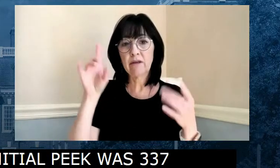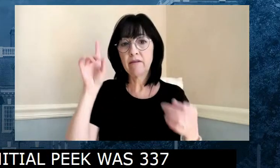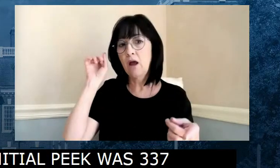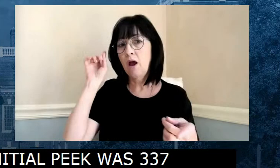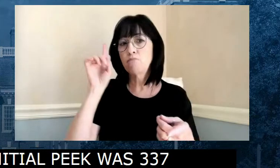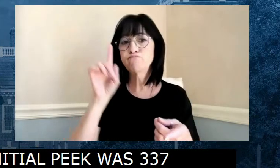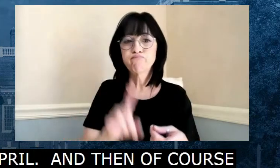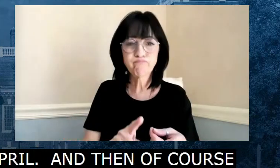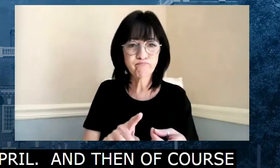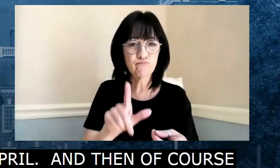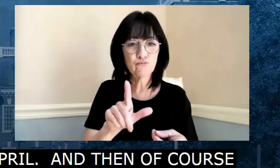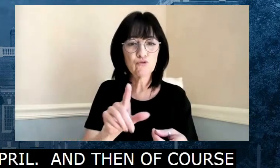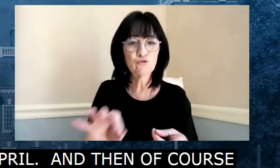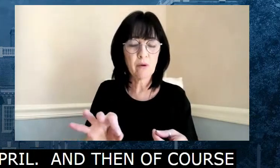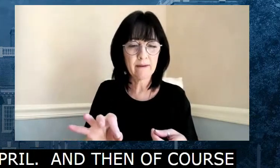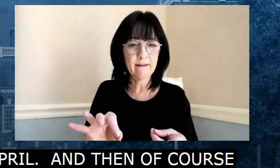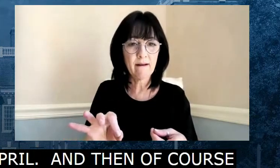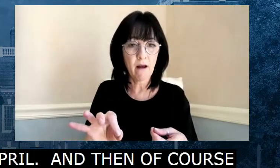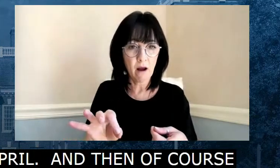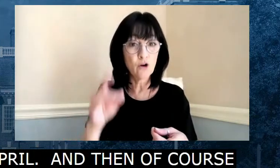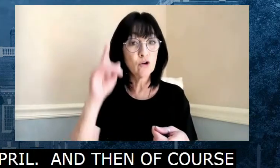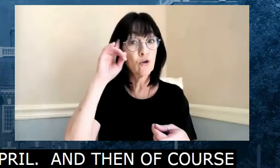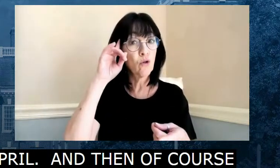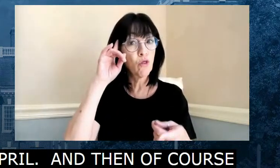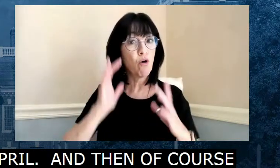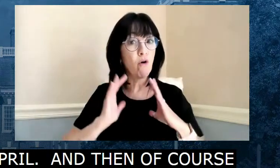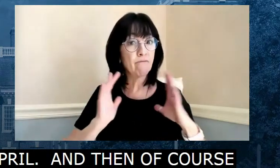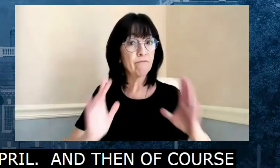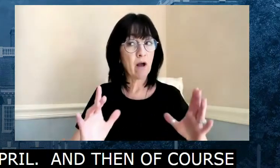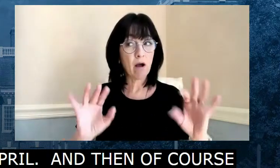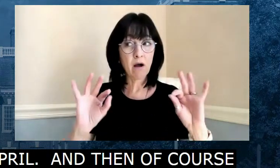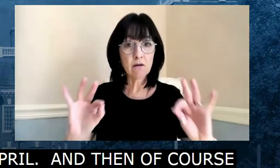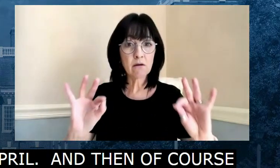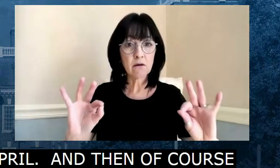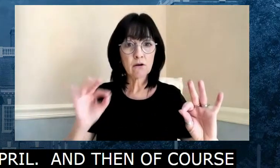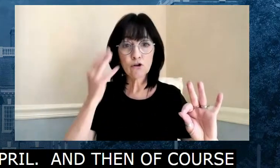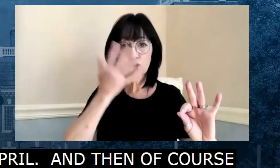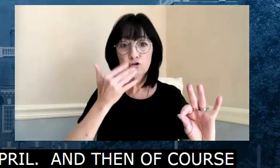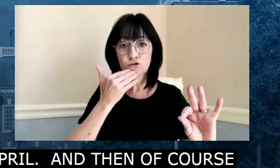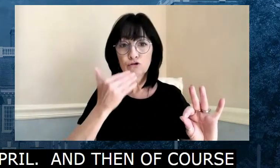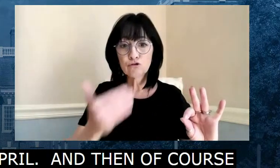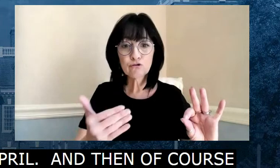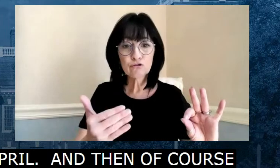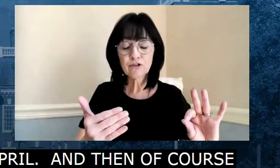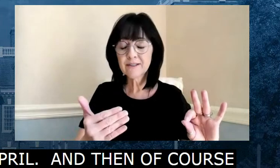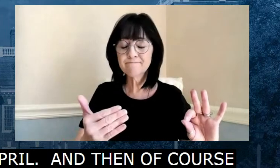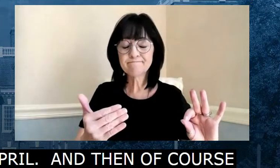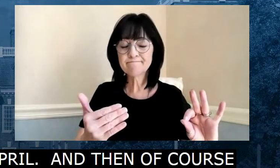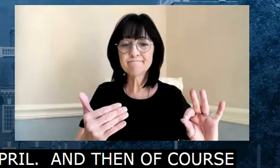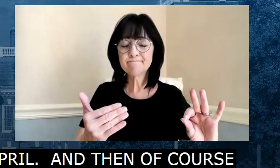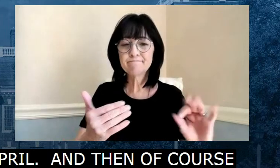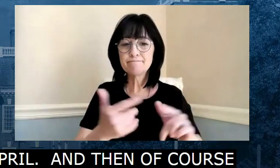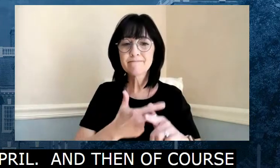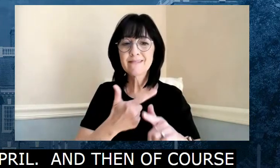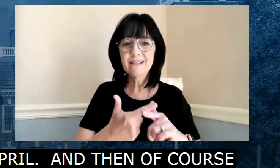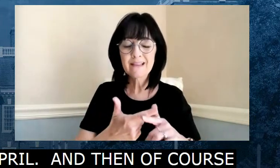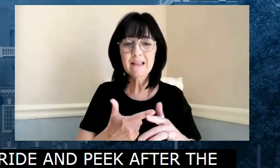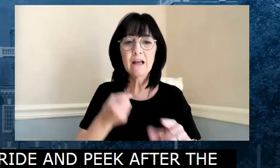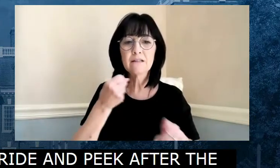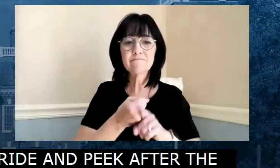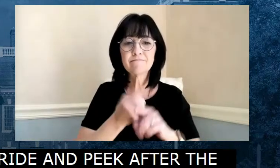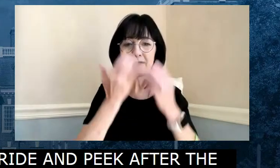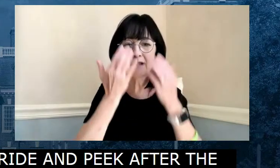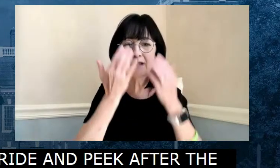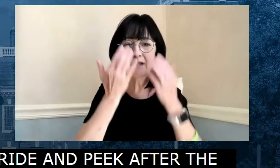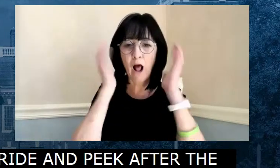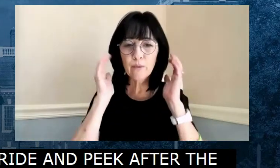roller coaster ride and peak after the December holidays, after Thanksgiving and beyond. We peaked